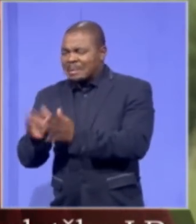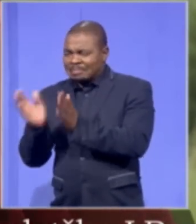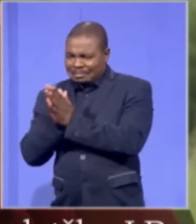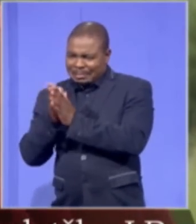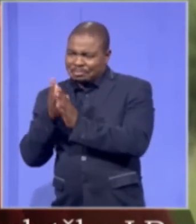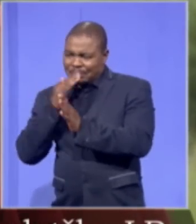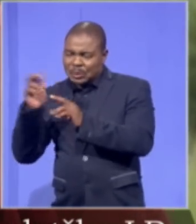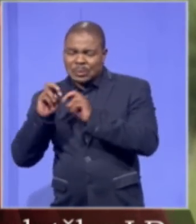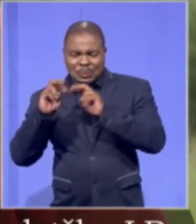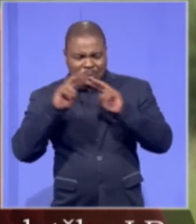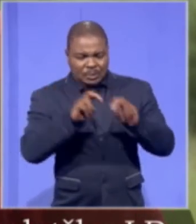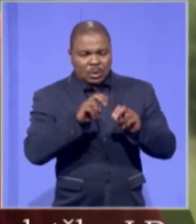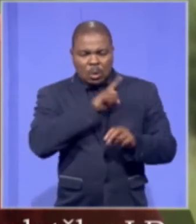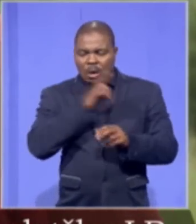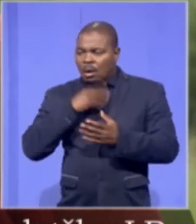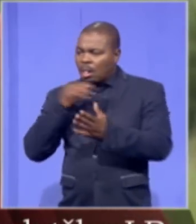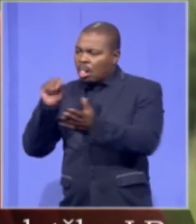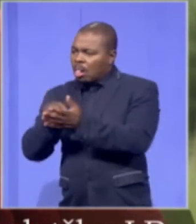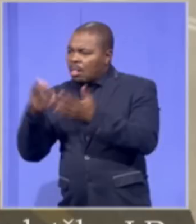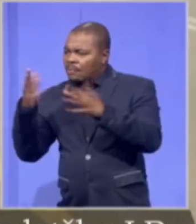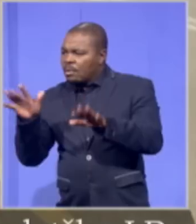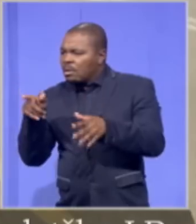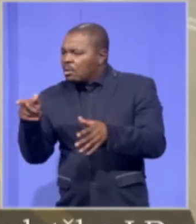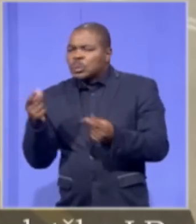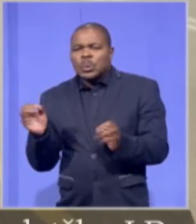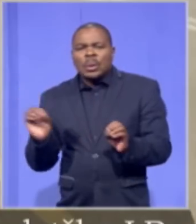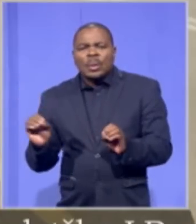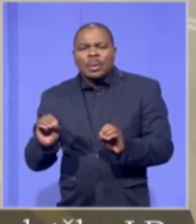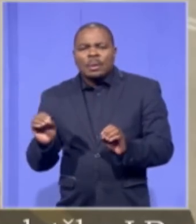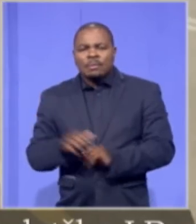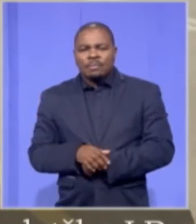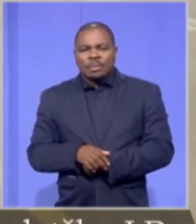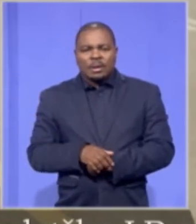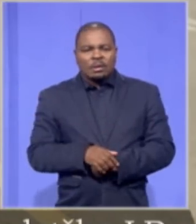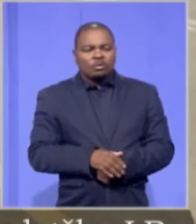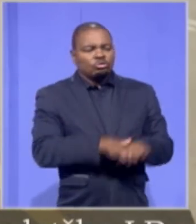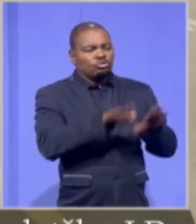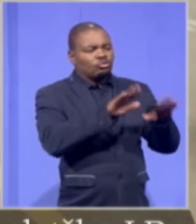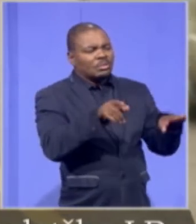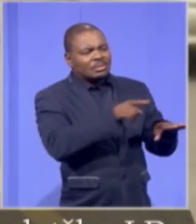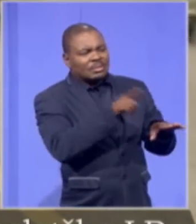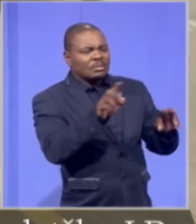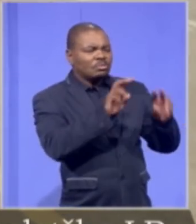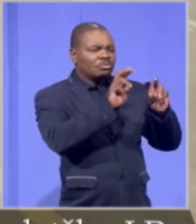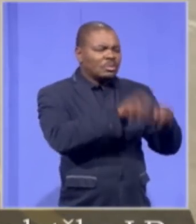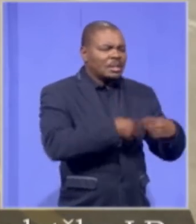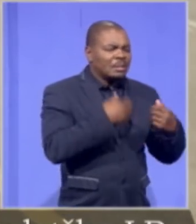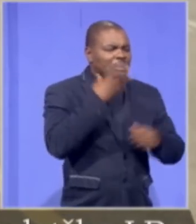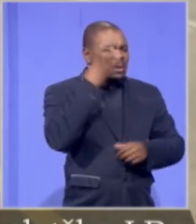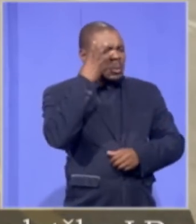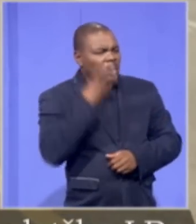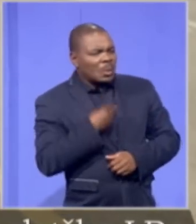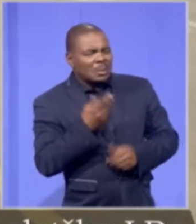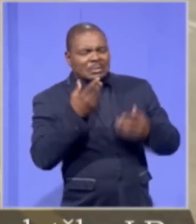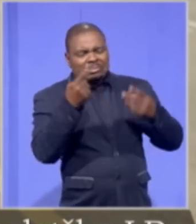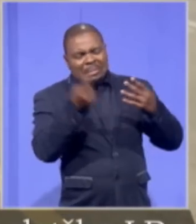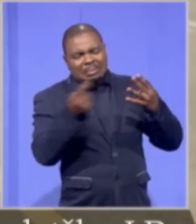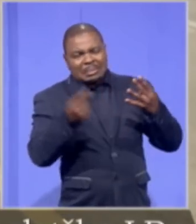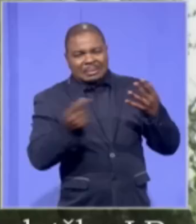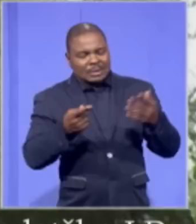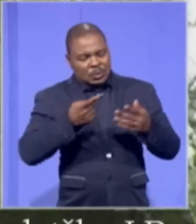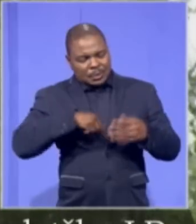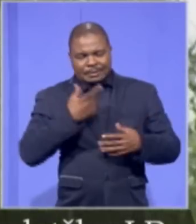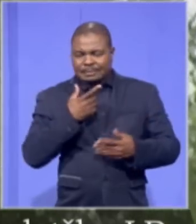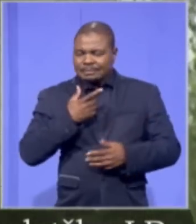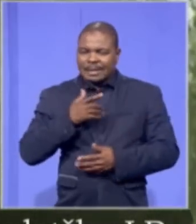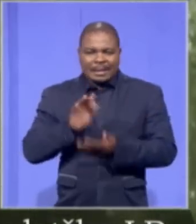re reporta di-case ya kere a le felo. Taba ya go reipa bana phekolo dilo tše dintši e re tshware ya